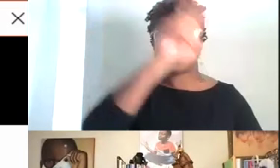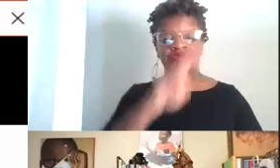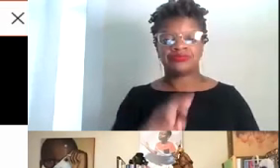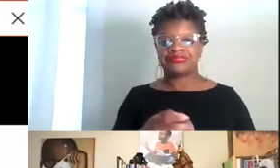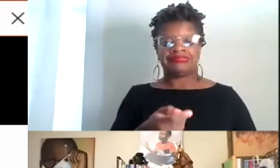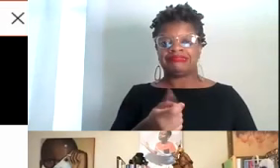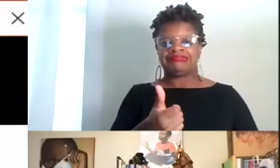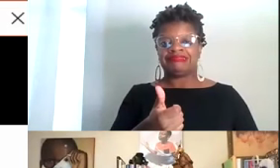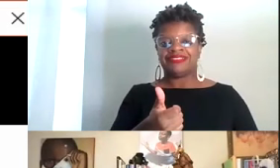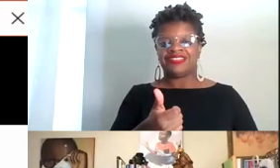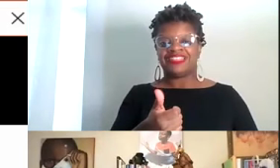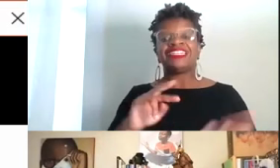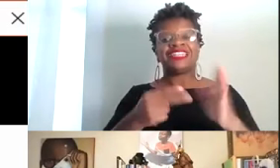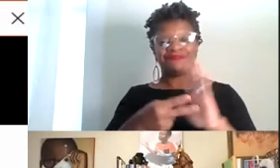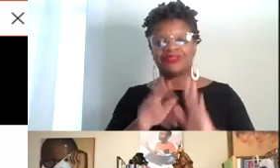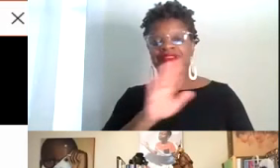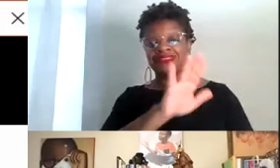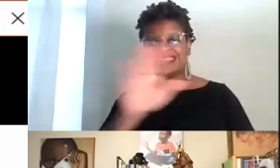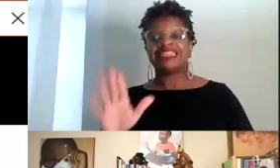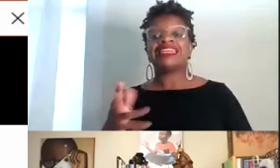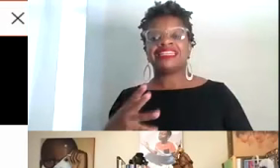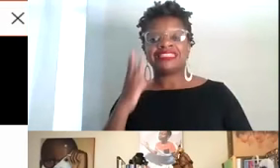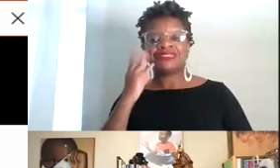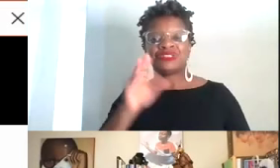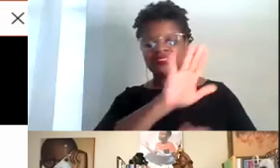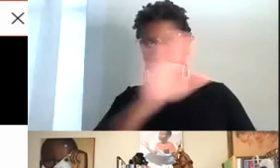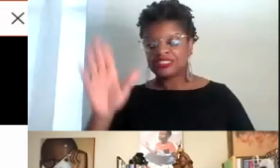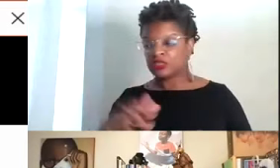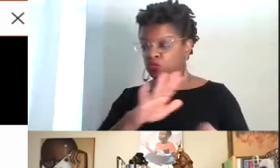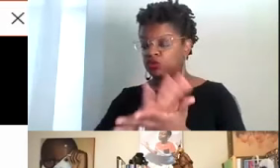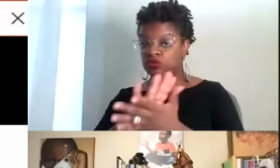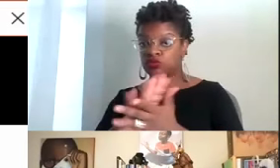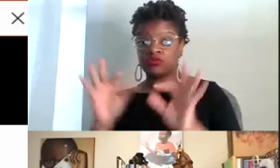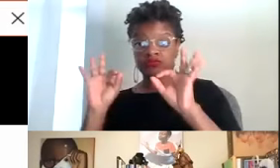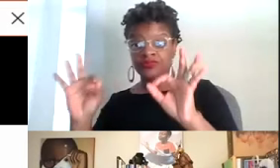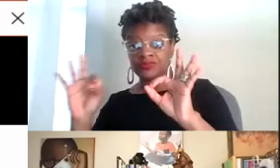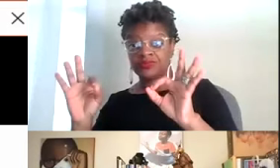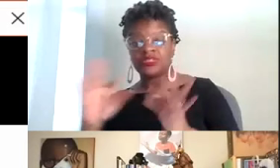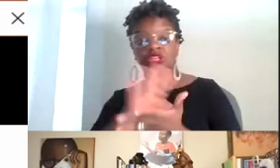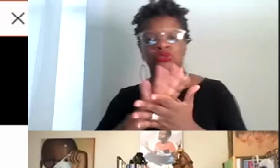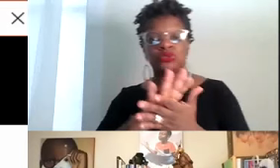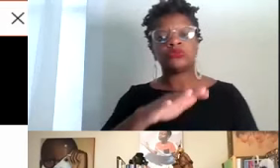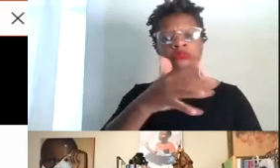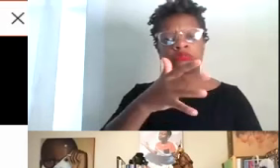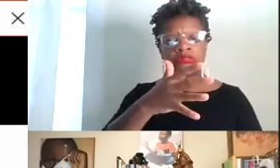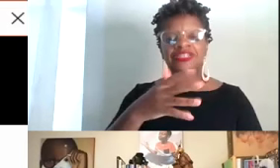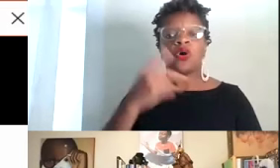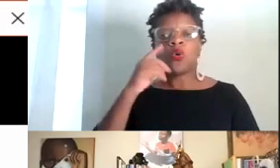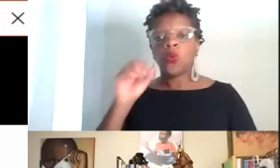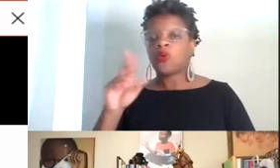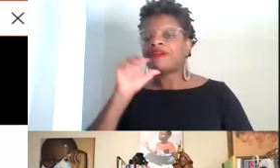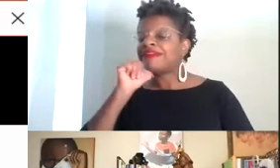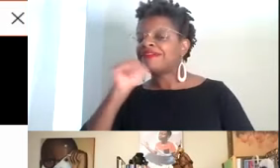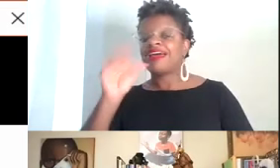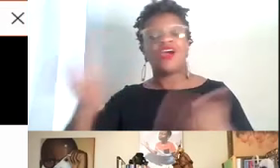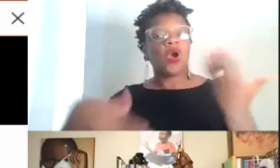fragmented across the board. And so one school might be doing one thing, another school might be doing the other, but none of the